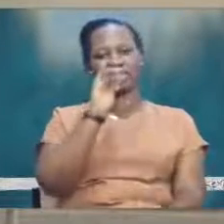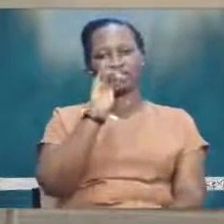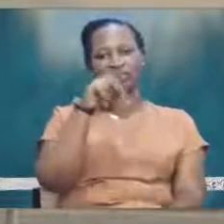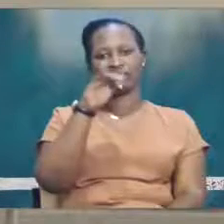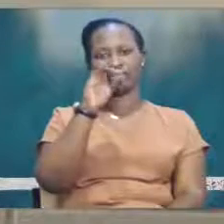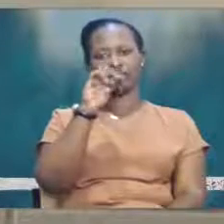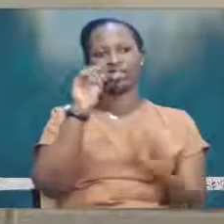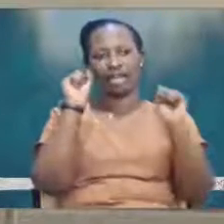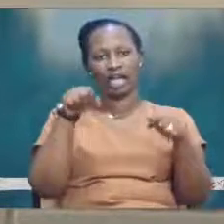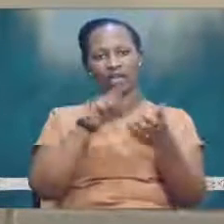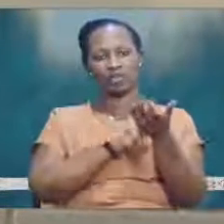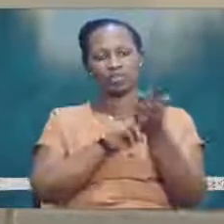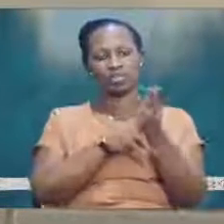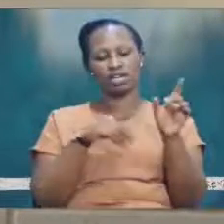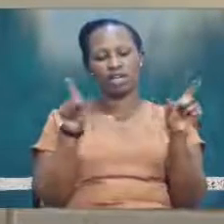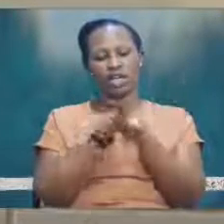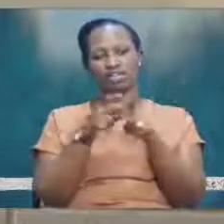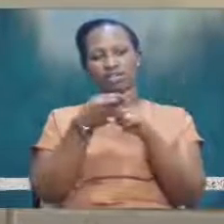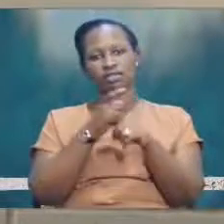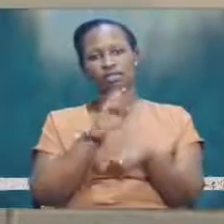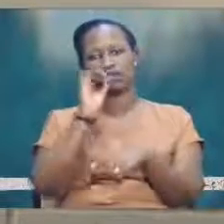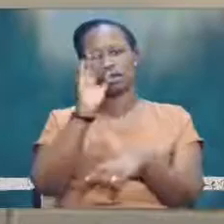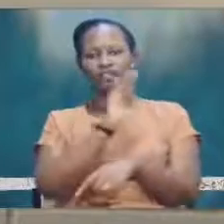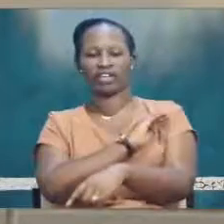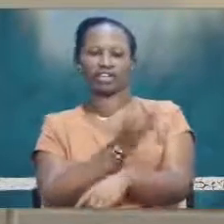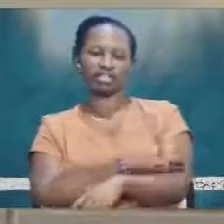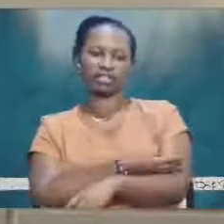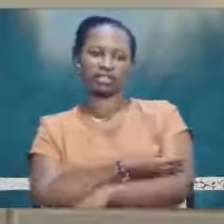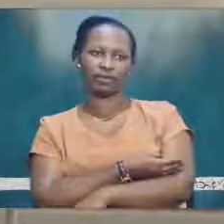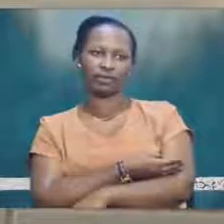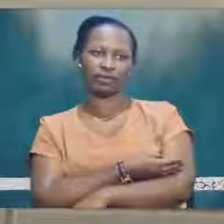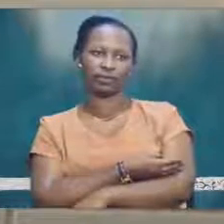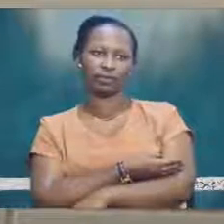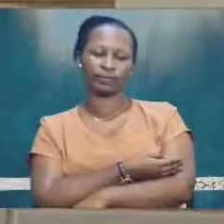can also be used as the source of energy.